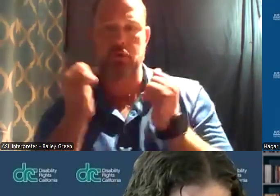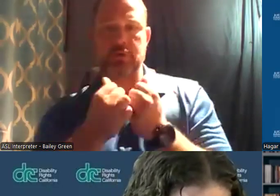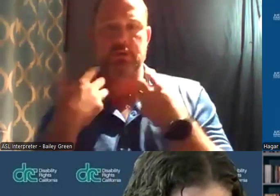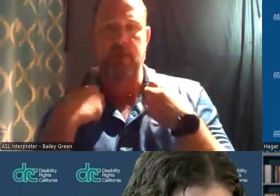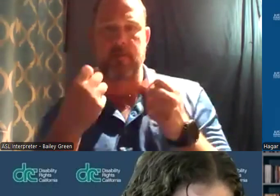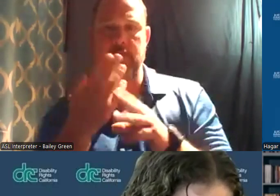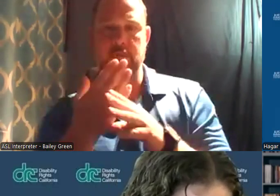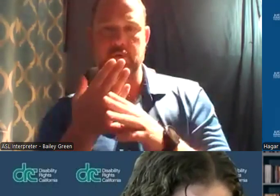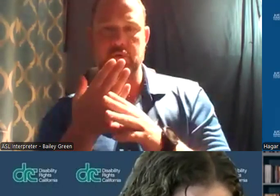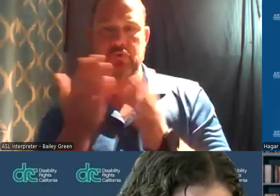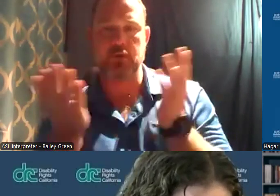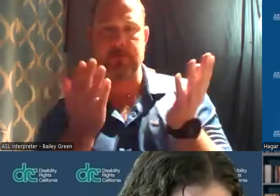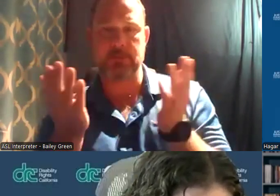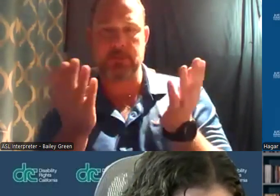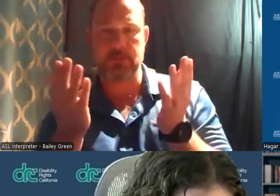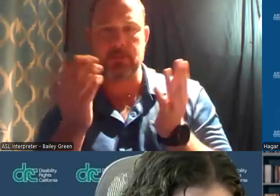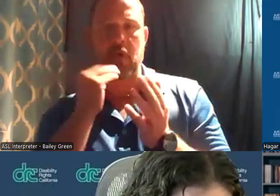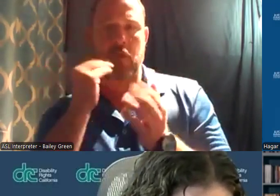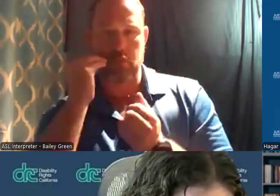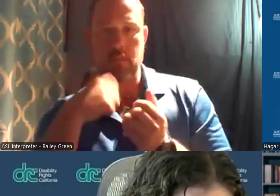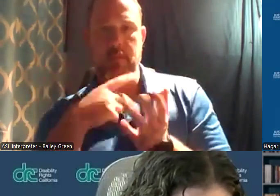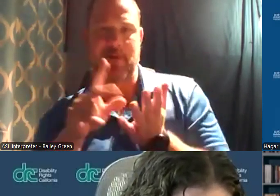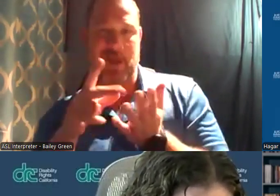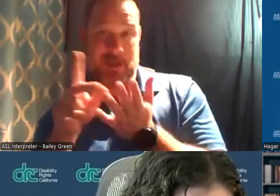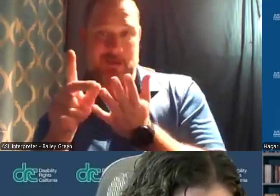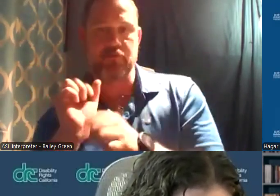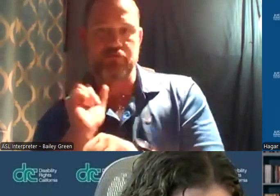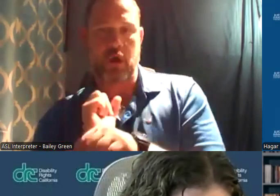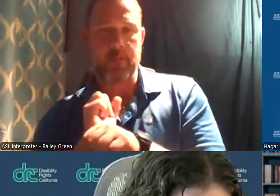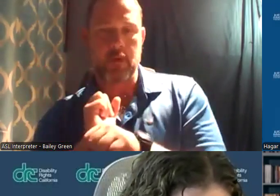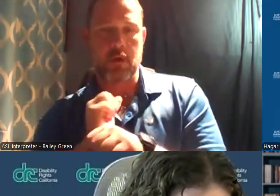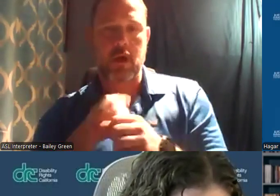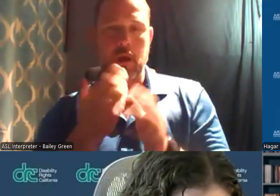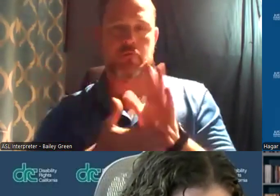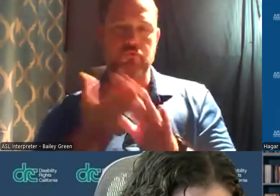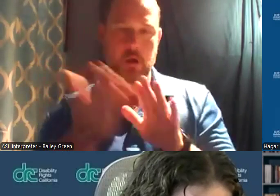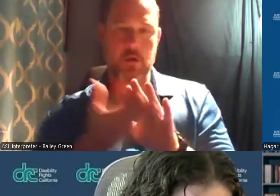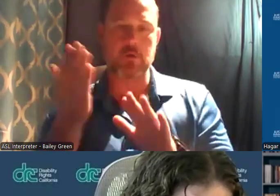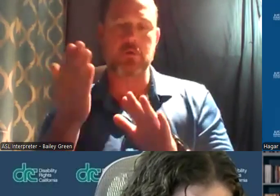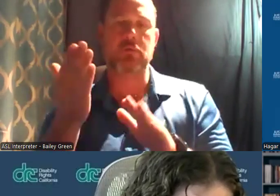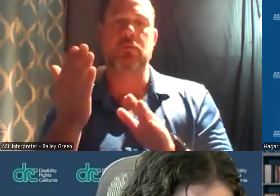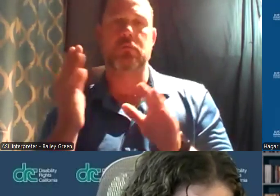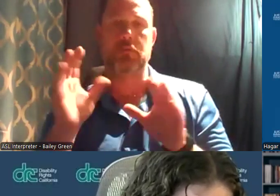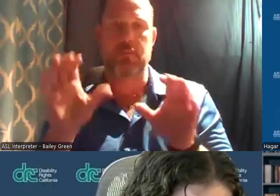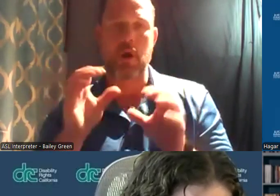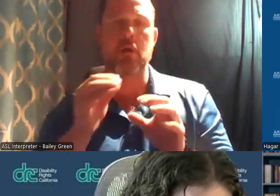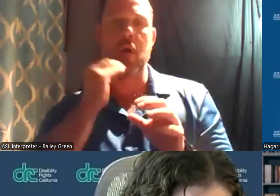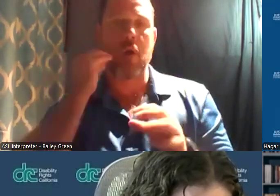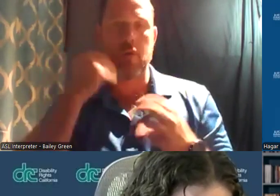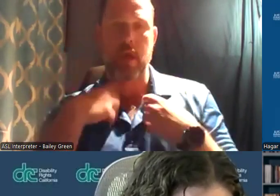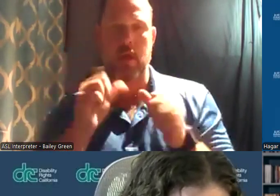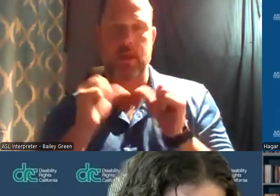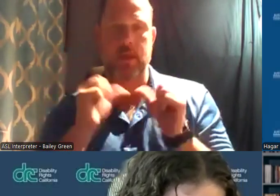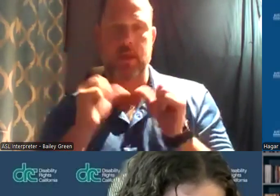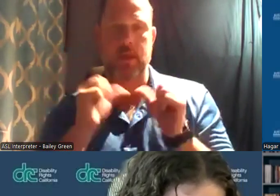Services at Home, and my paying job is I run and operate a home health agency